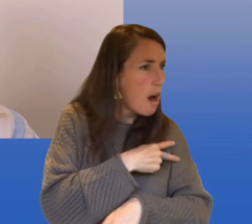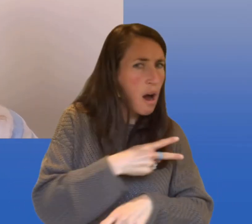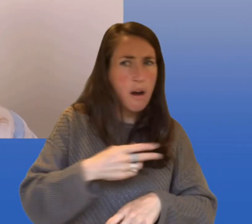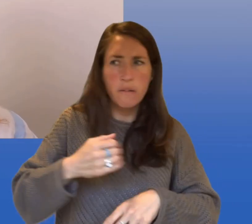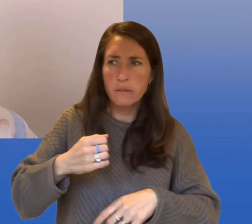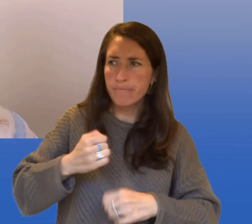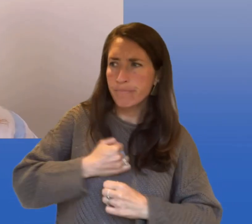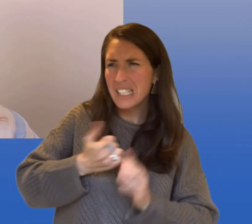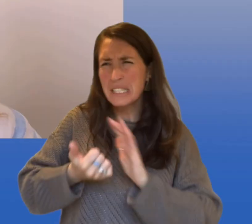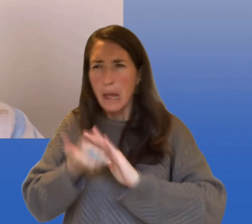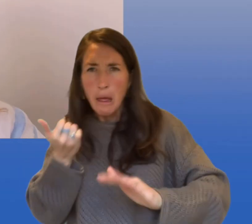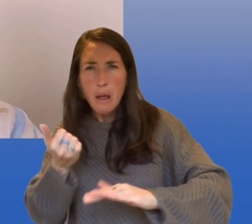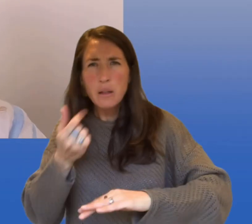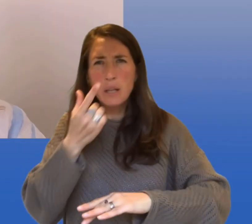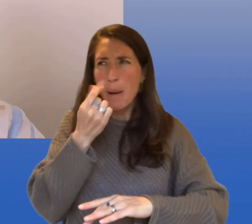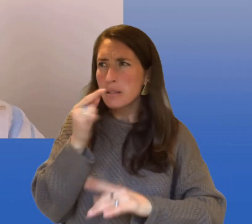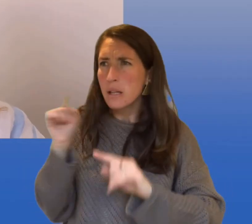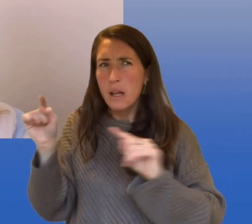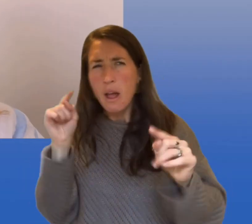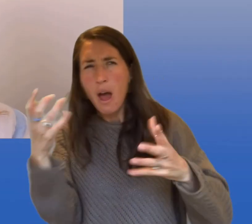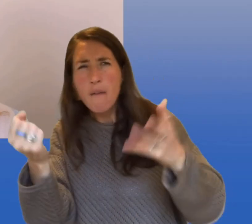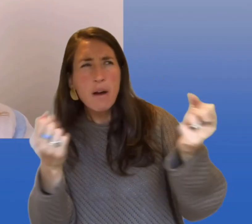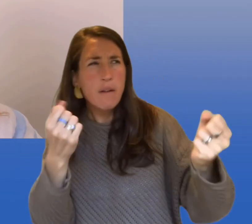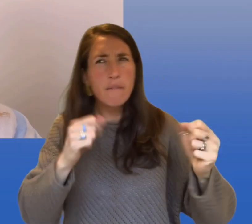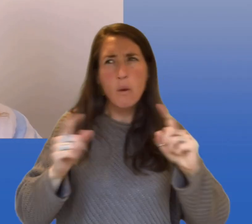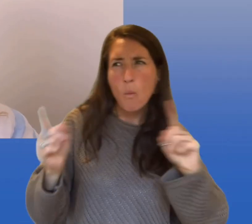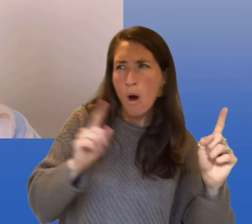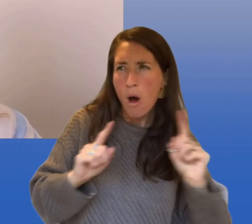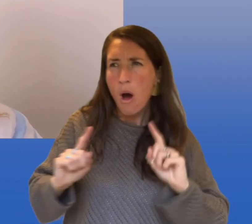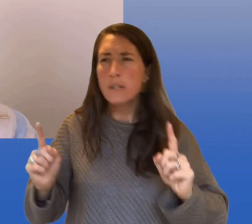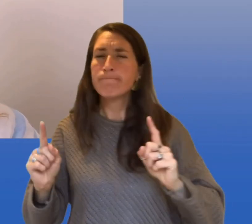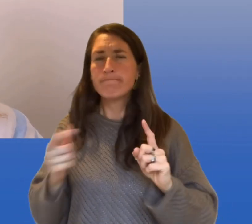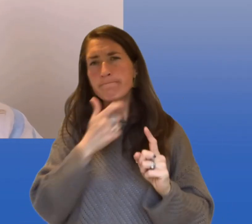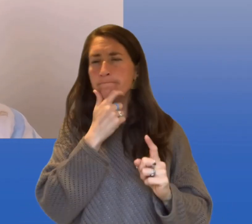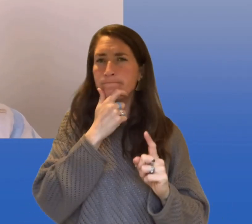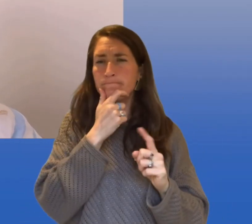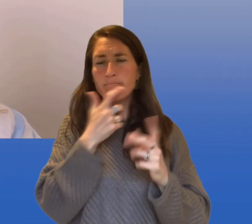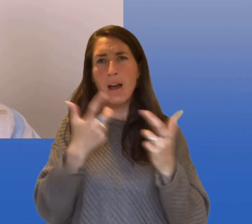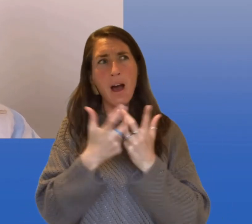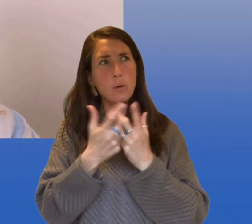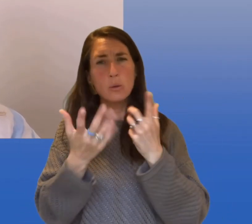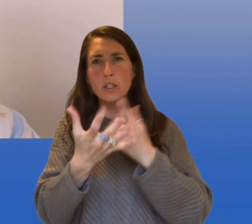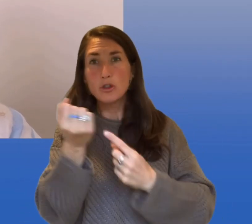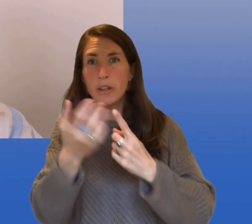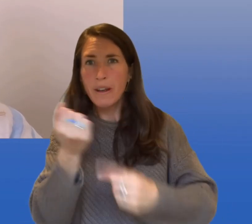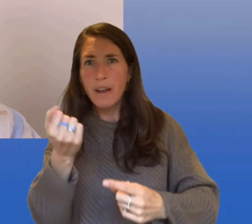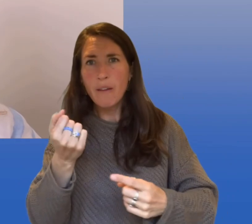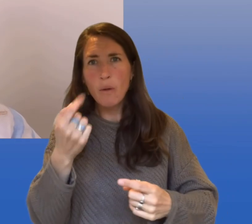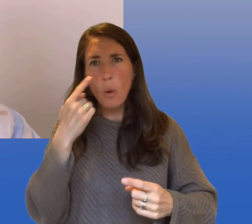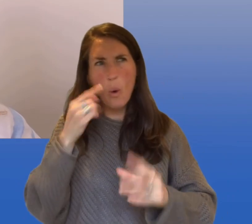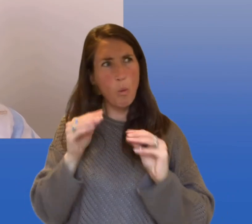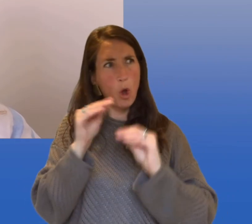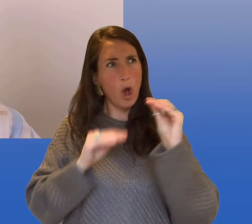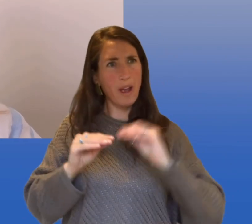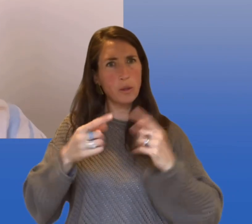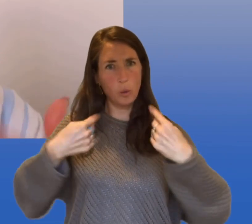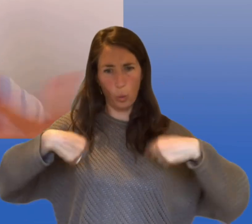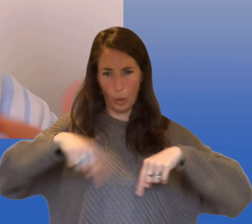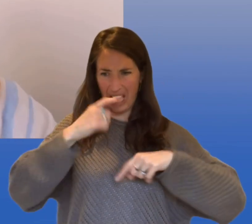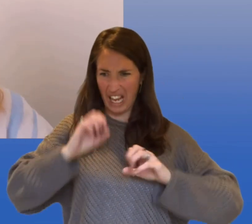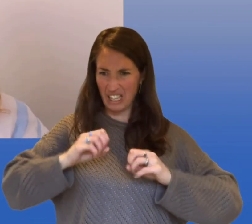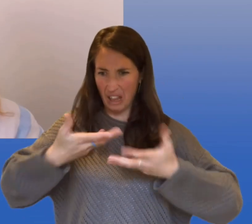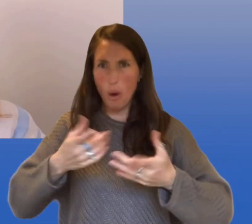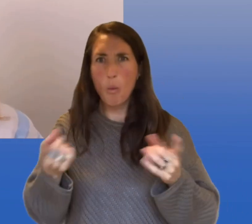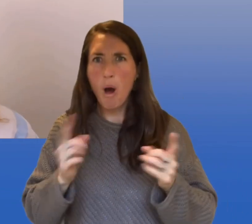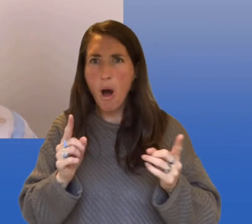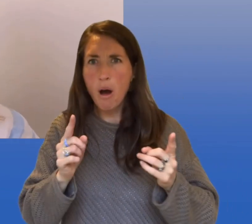our capacity, we look at the pathways and services we have and what we can do with that. So there's a bit about, what we know we